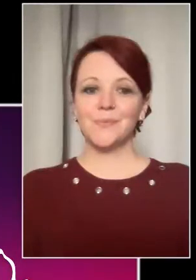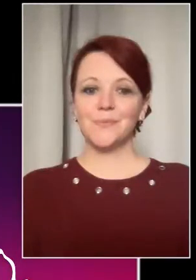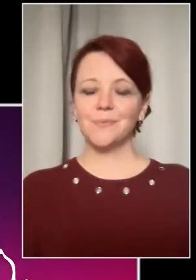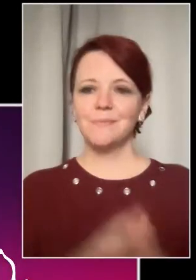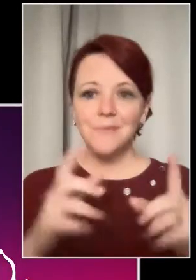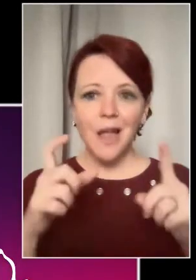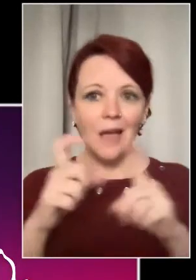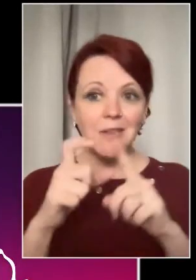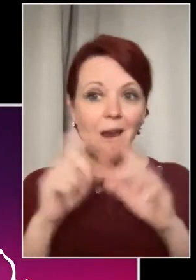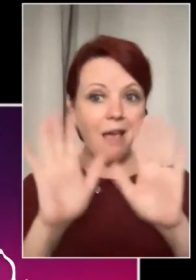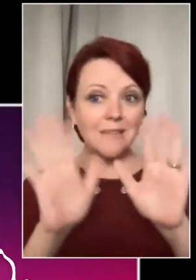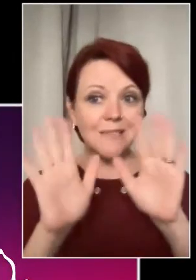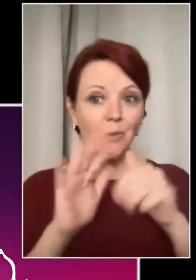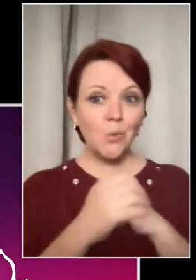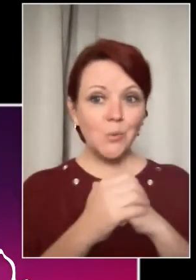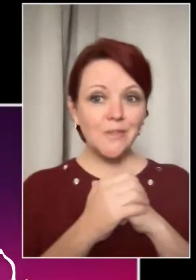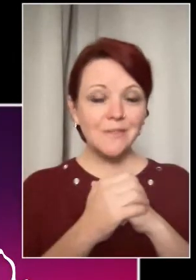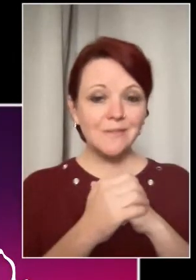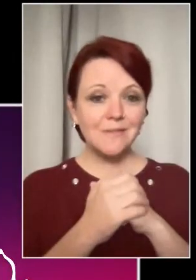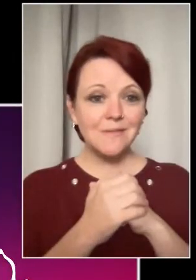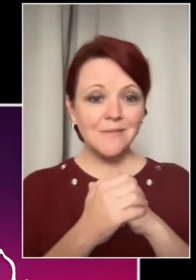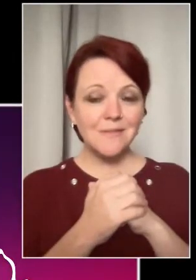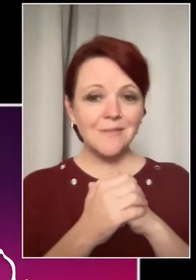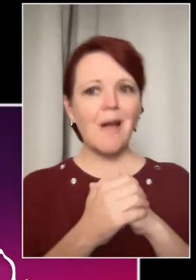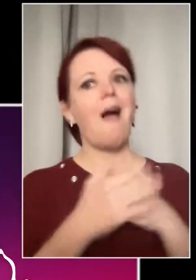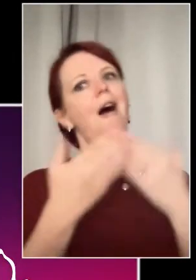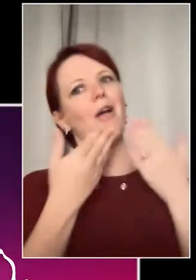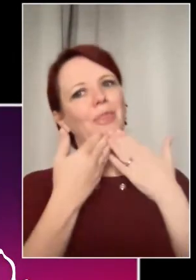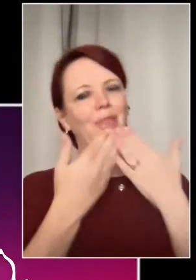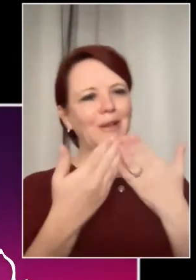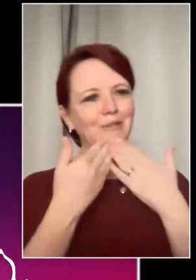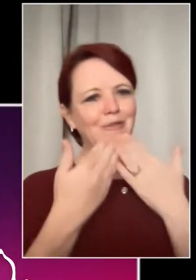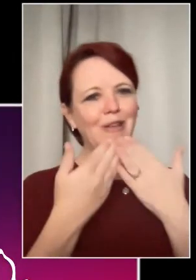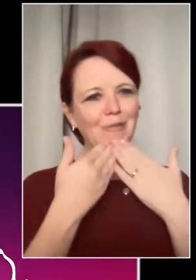Delani, congratulations. Thank you very much.